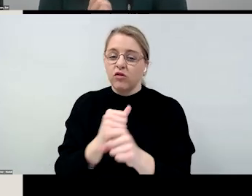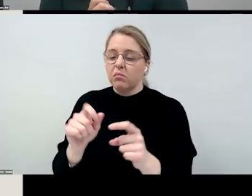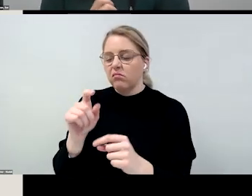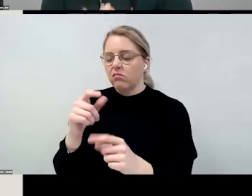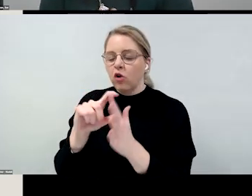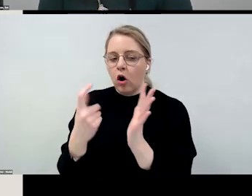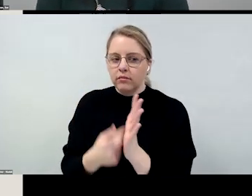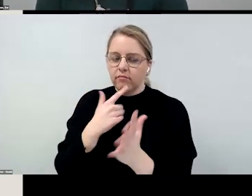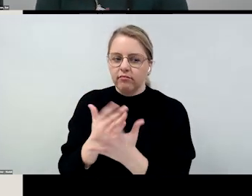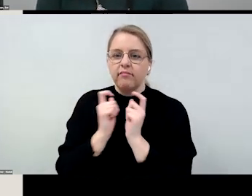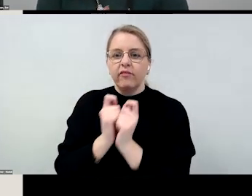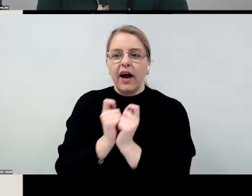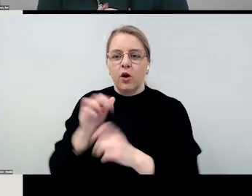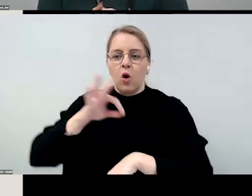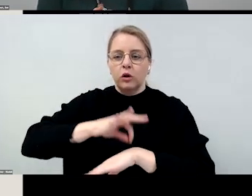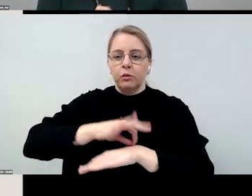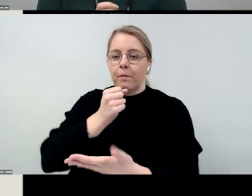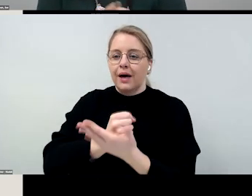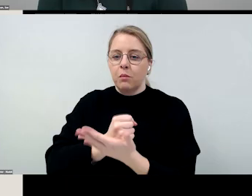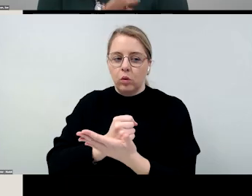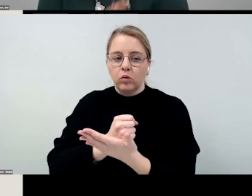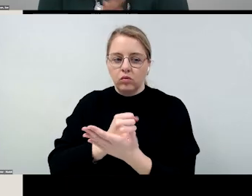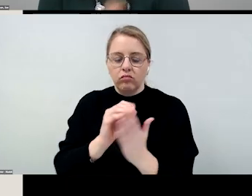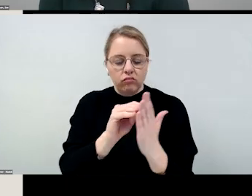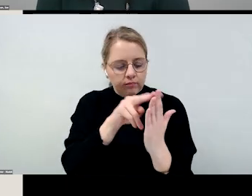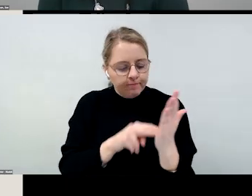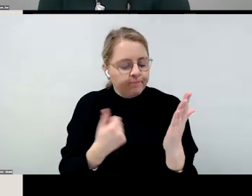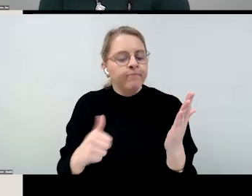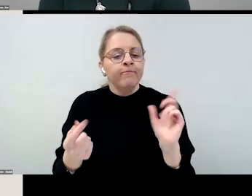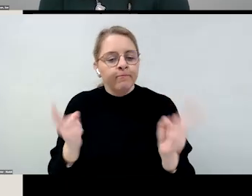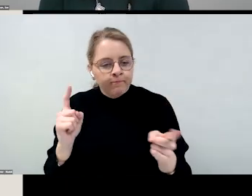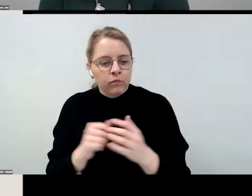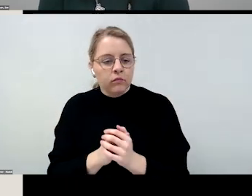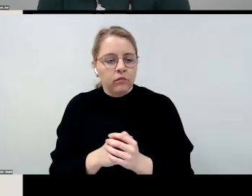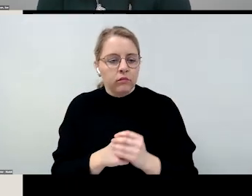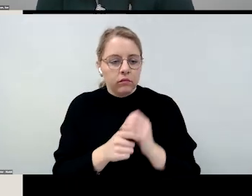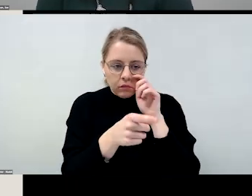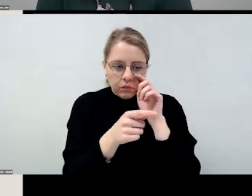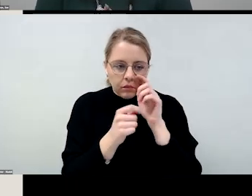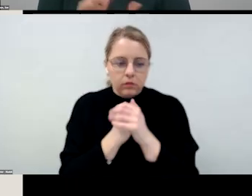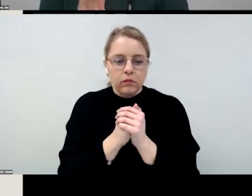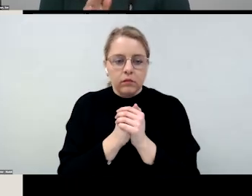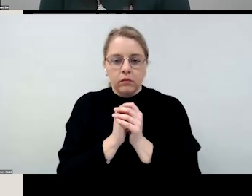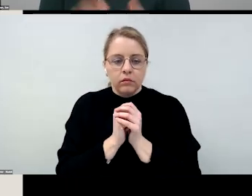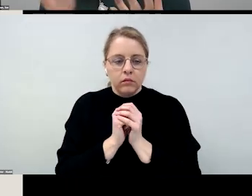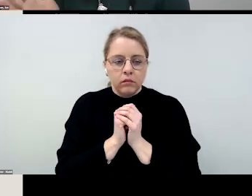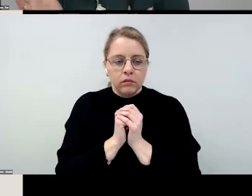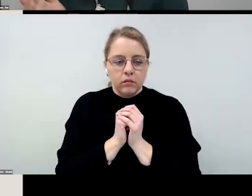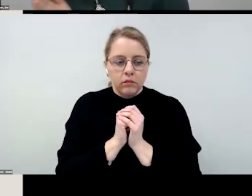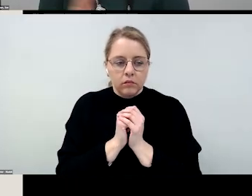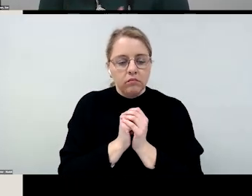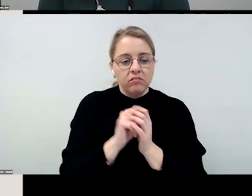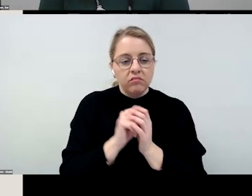to really valued these sorts of tools in how they worked with people. So this healthcare professional said, when they come with